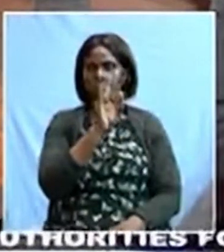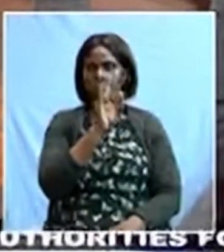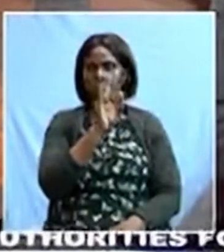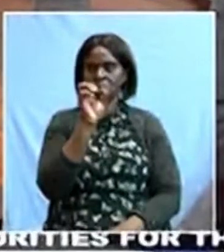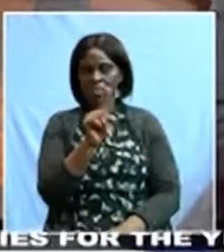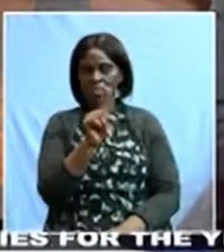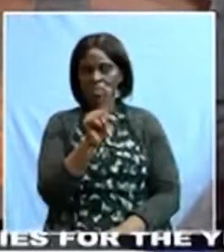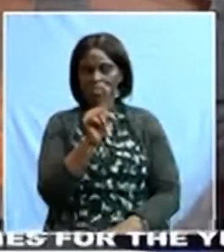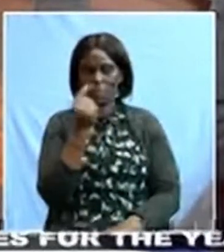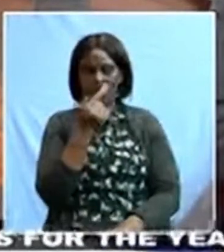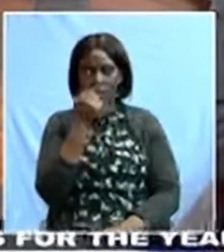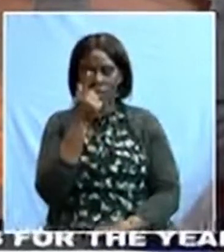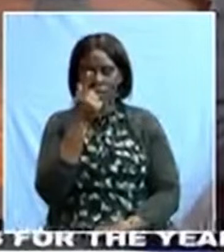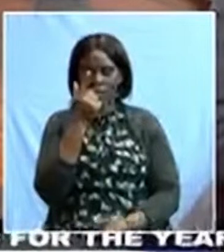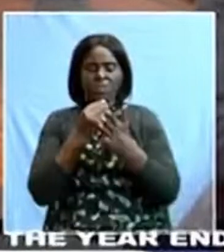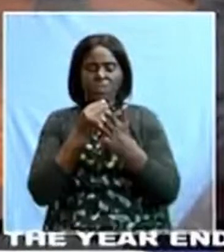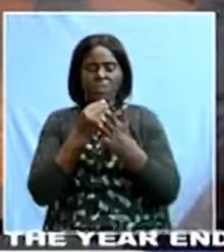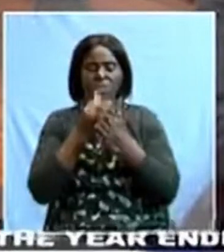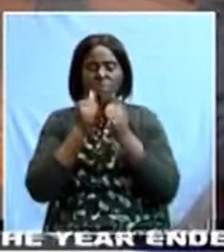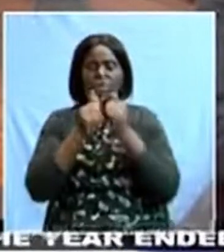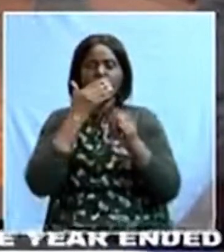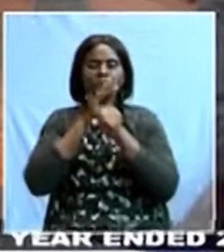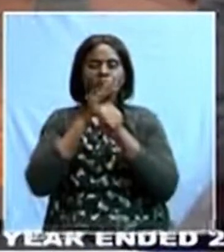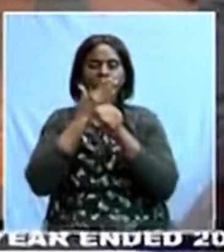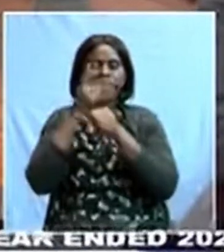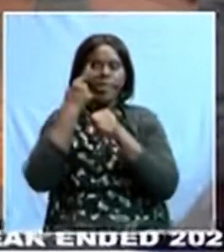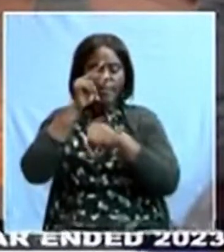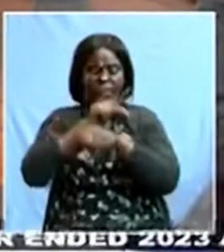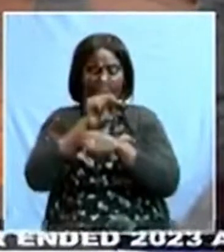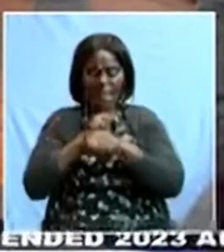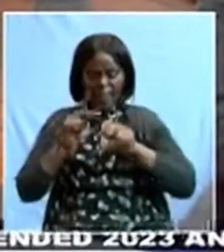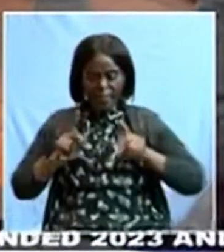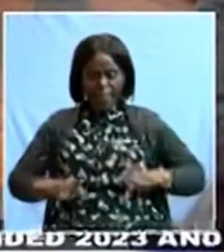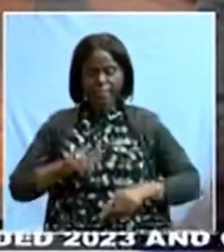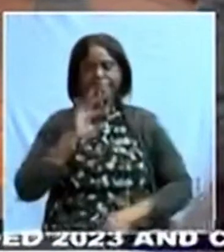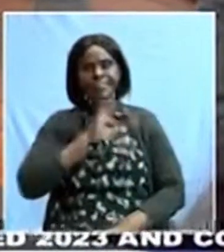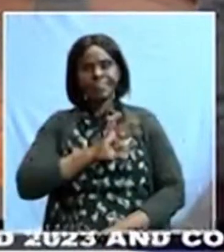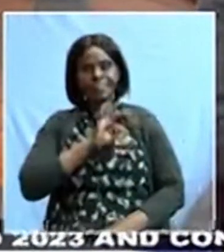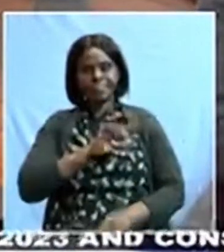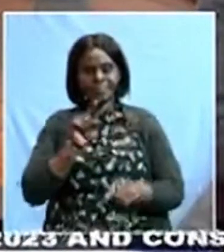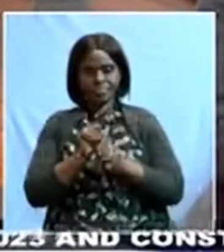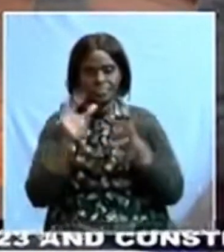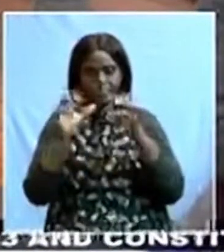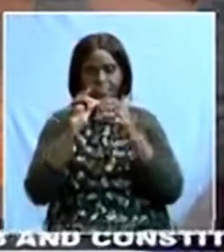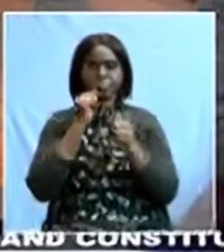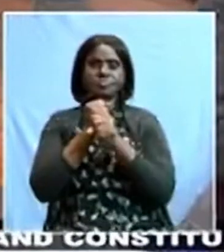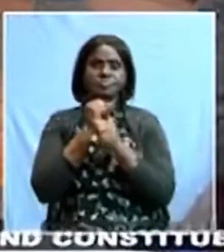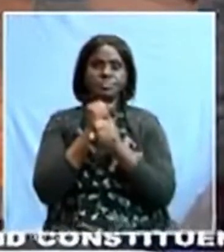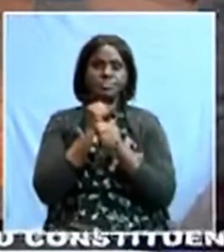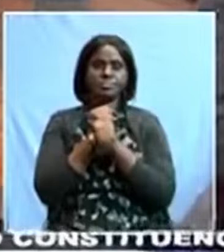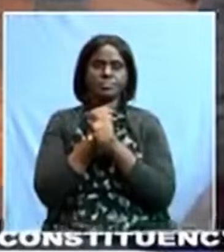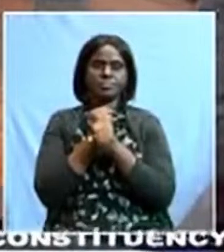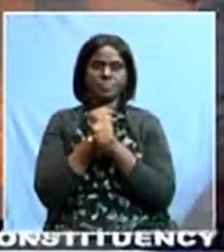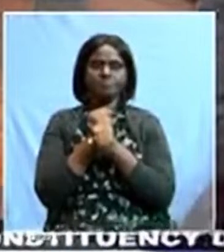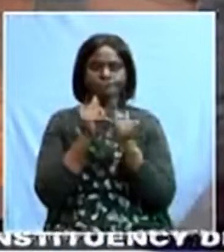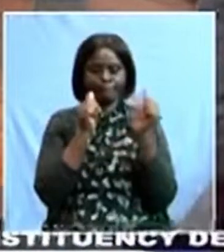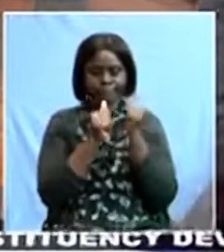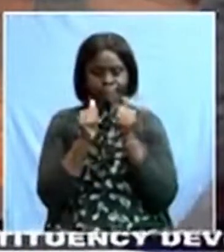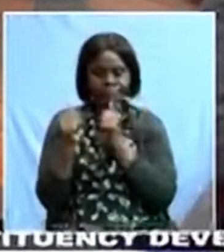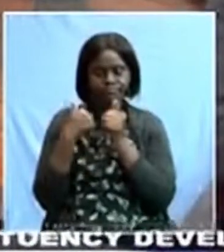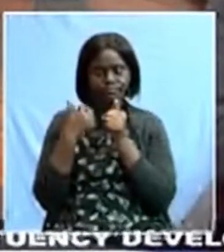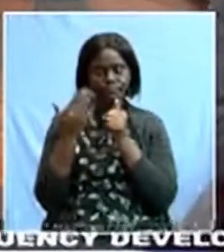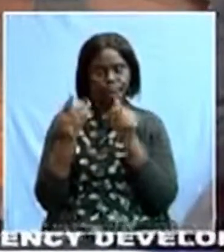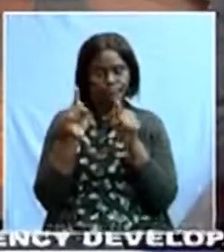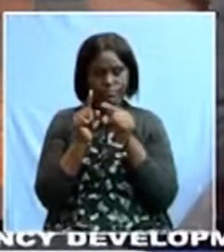2,157,611 was due to funds which were committed for projects, personal emoluments, and council operations. Action